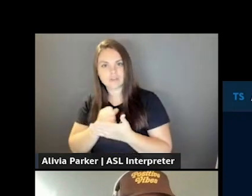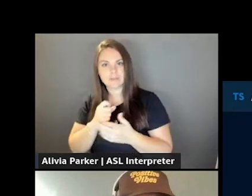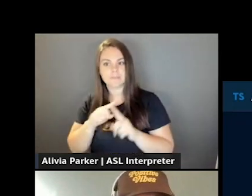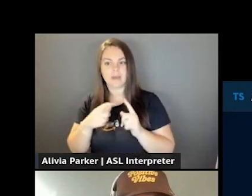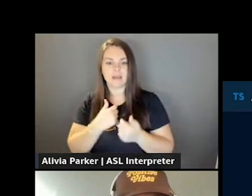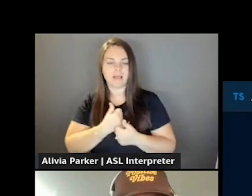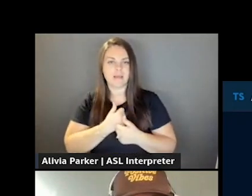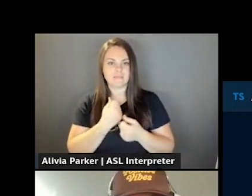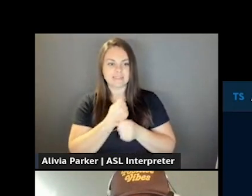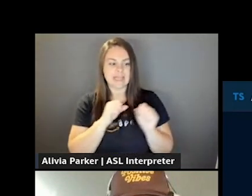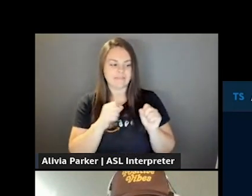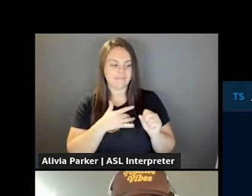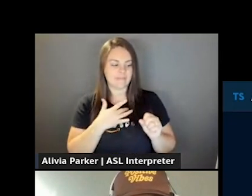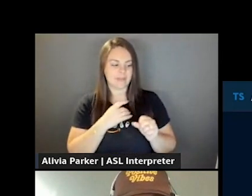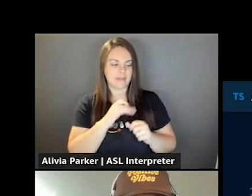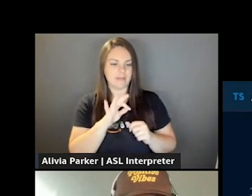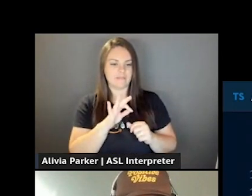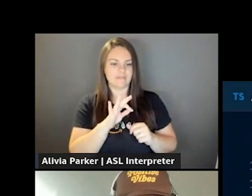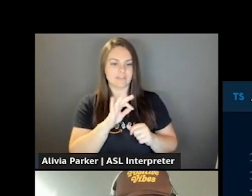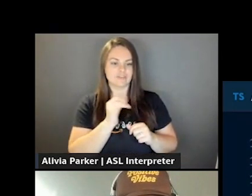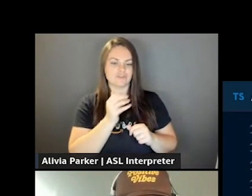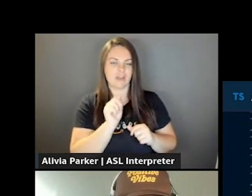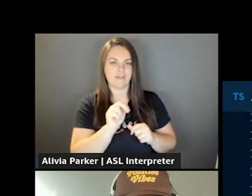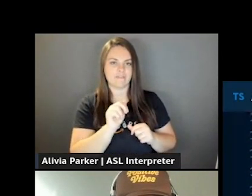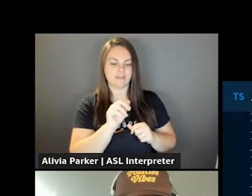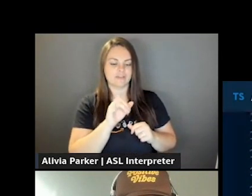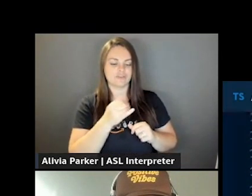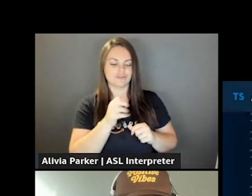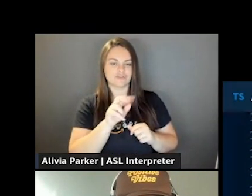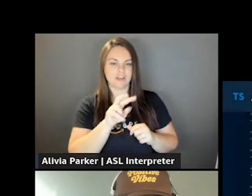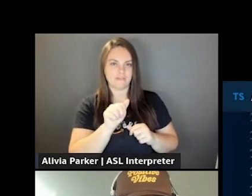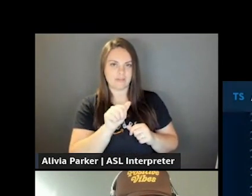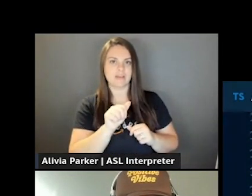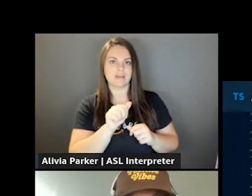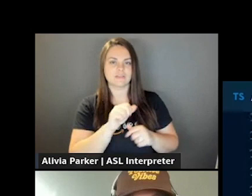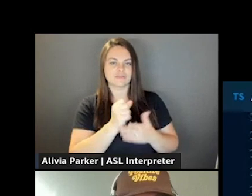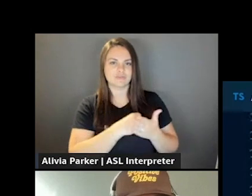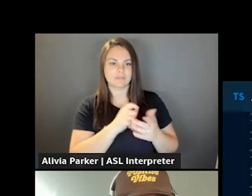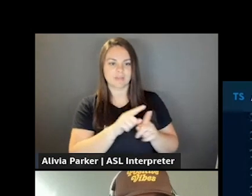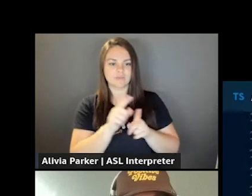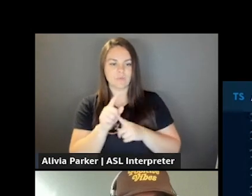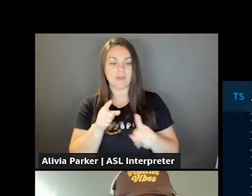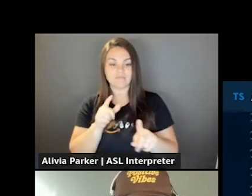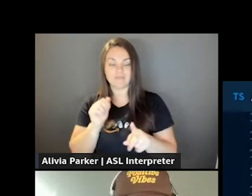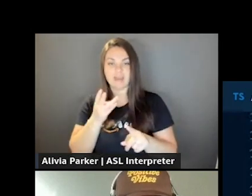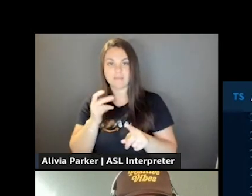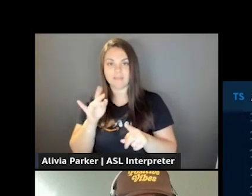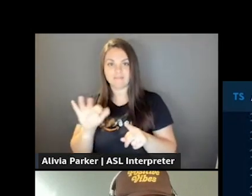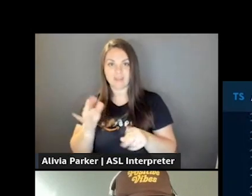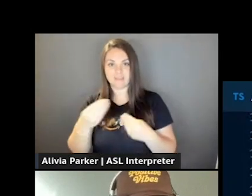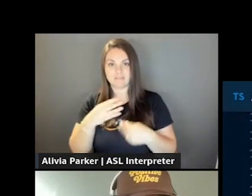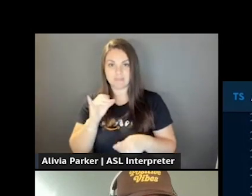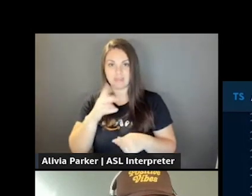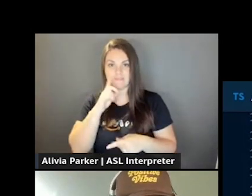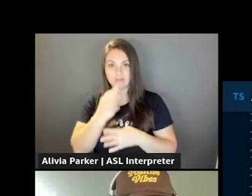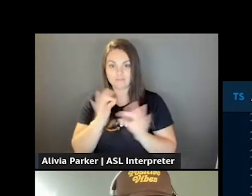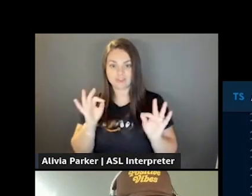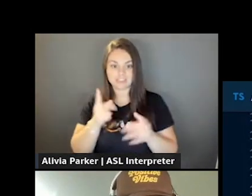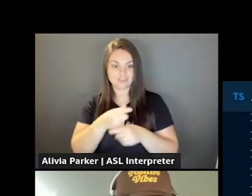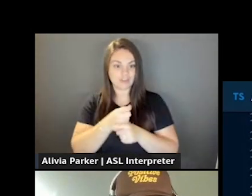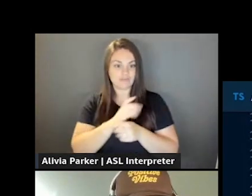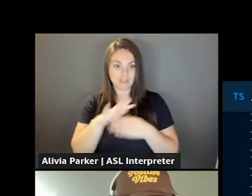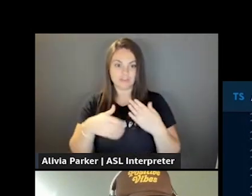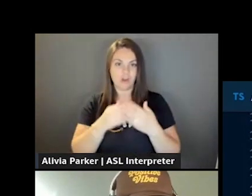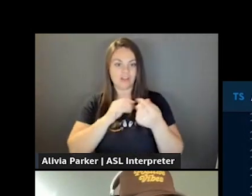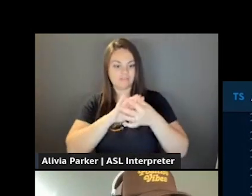types generated for me? I get that for free as well. Amplify generates all of that good stuff for me. So the